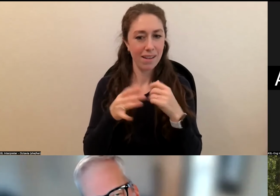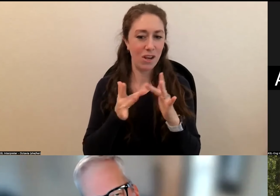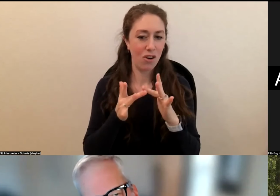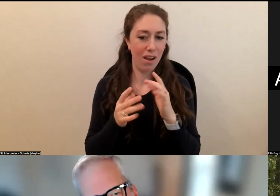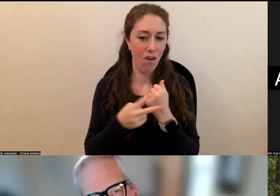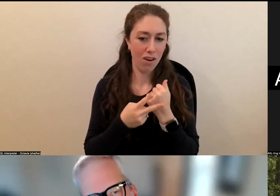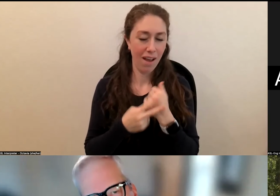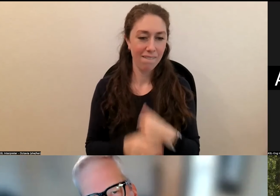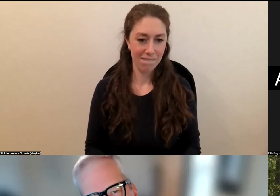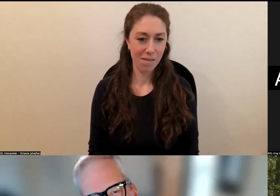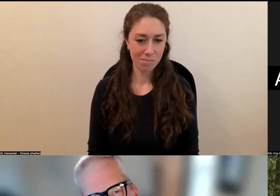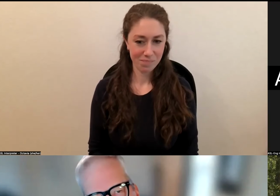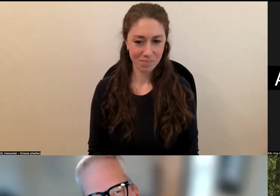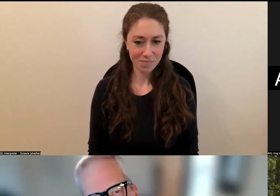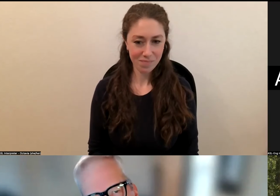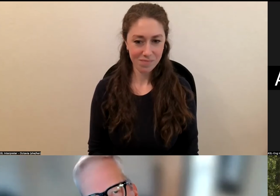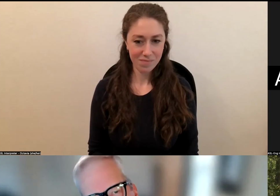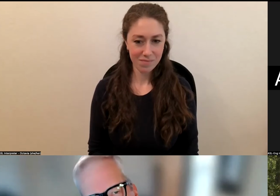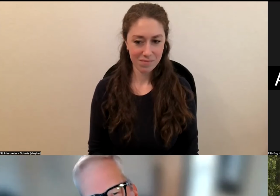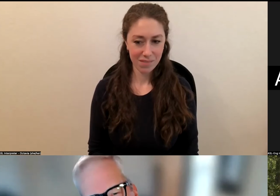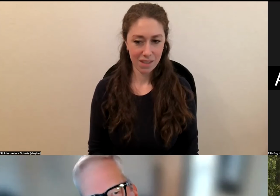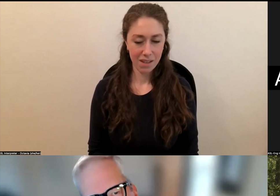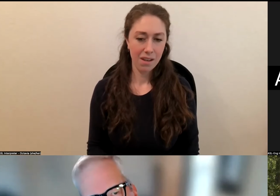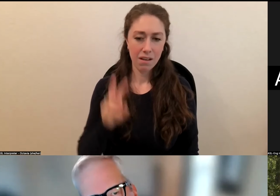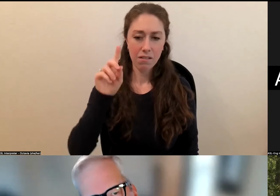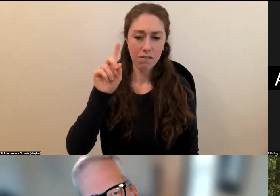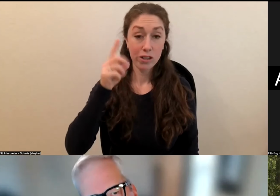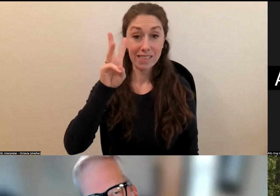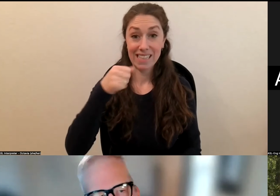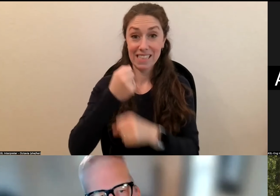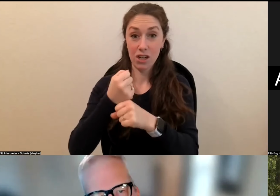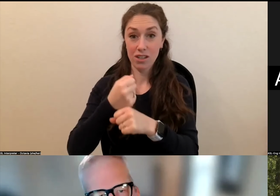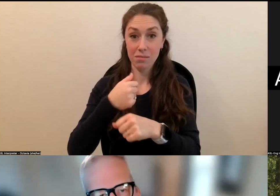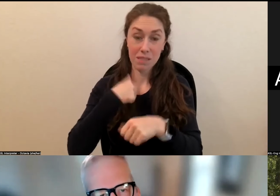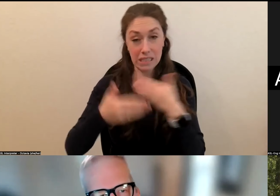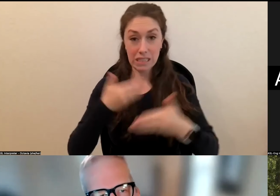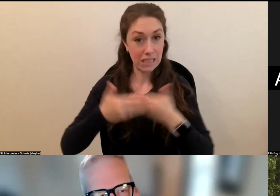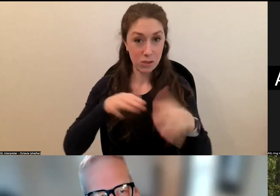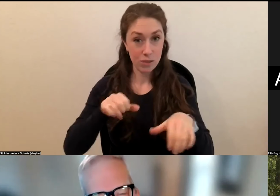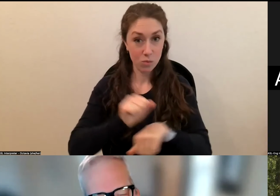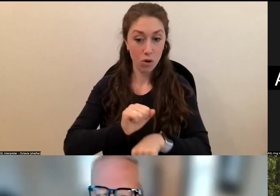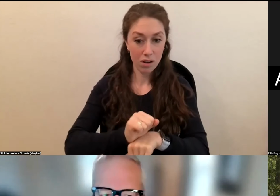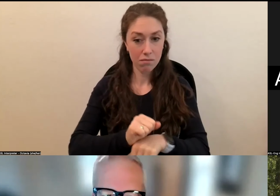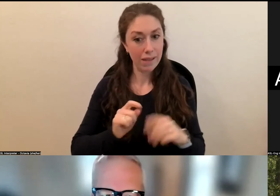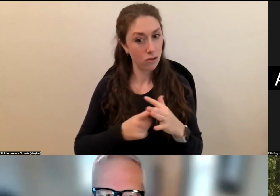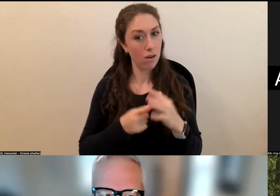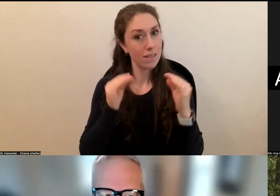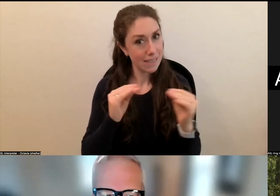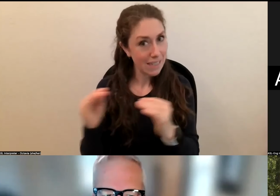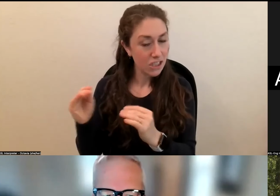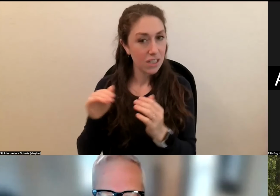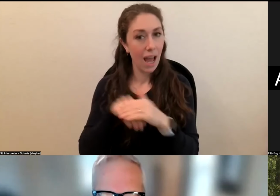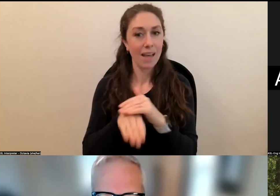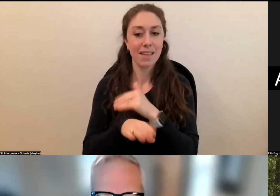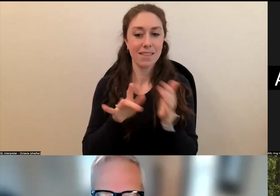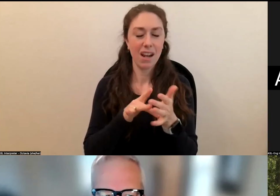I wind up focused. I started out the first 6 years of doing this work. I started out teaching access centers or working